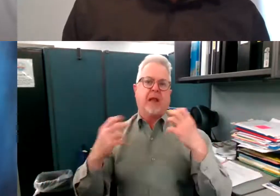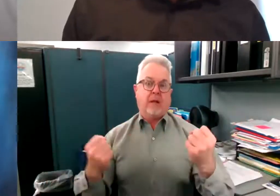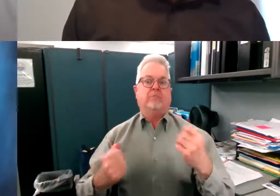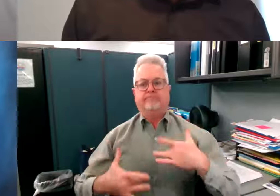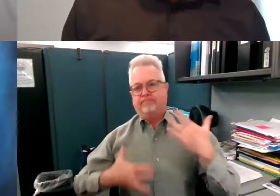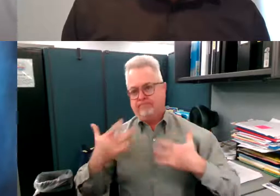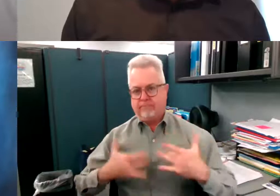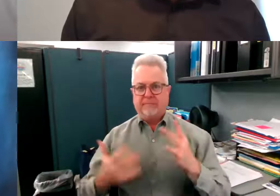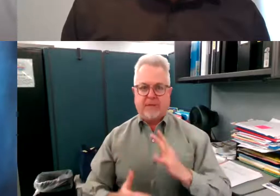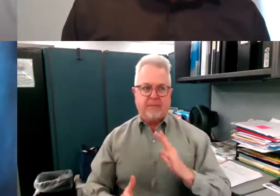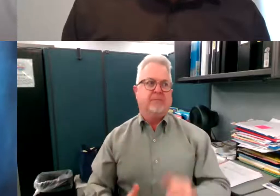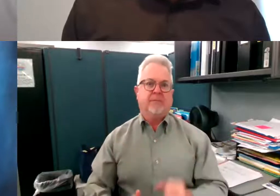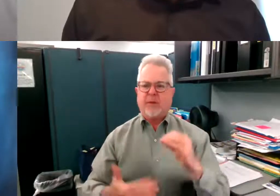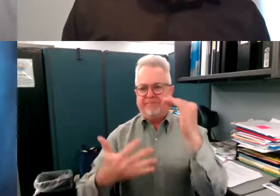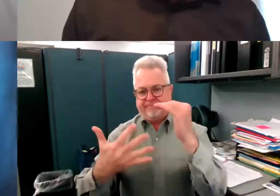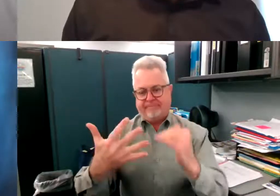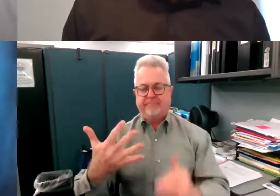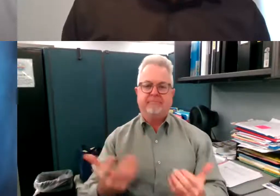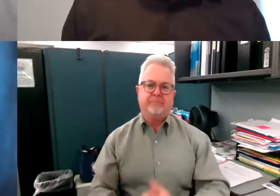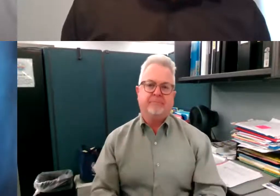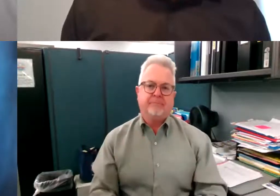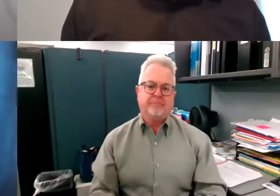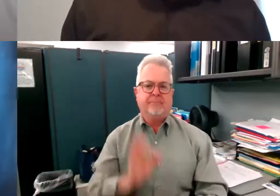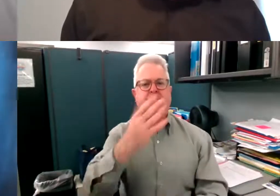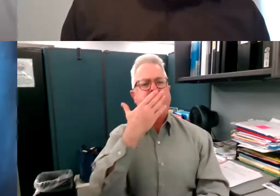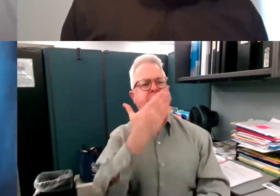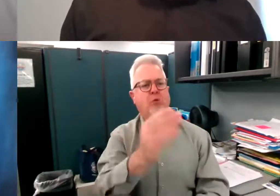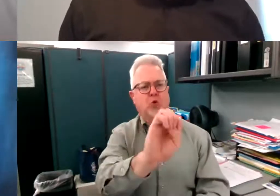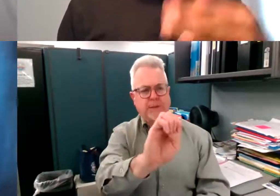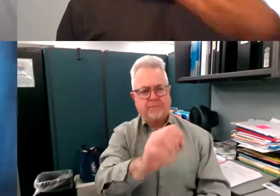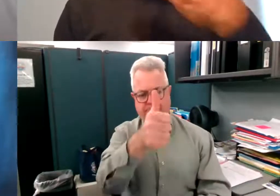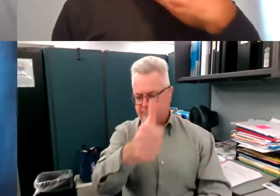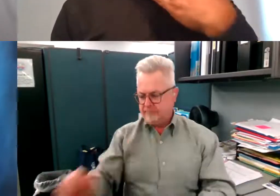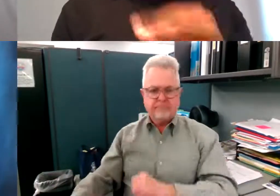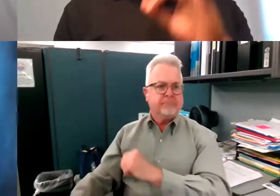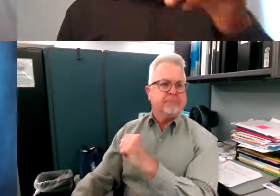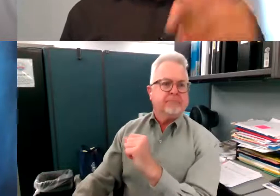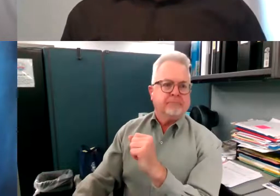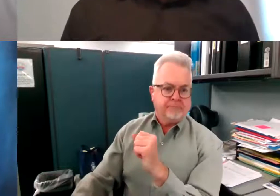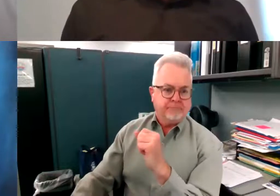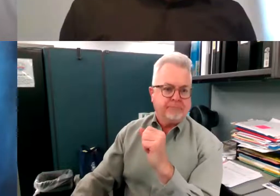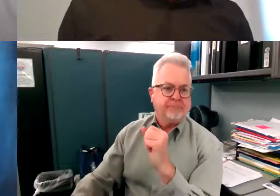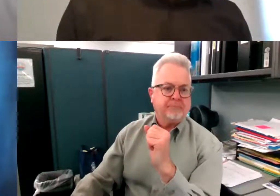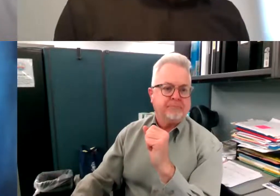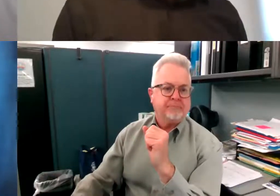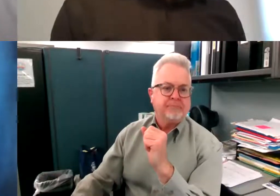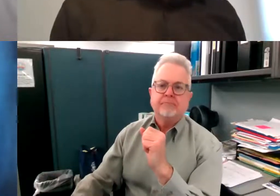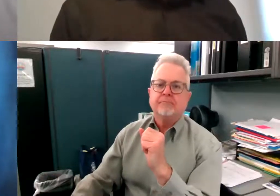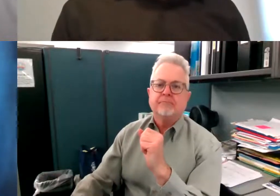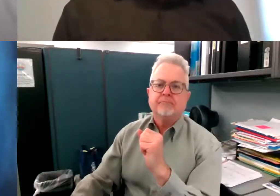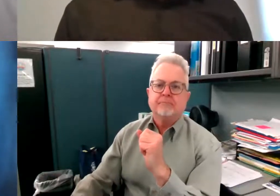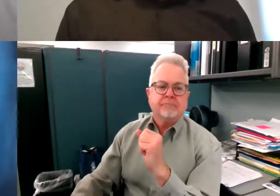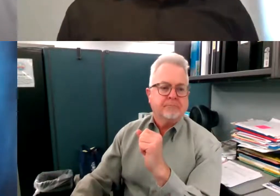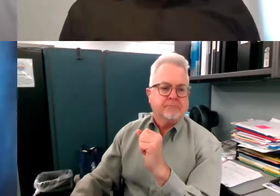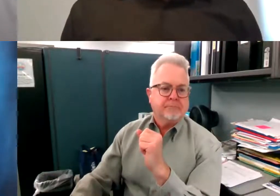sure that there is access to accessibility for all. So there's a number of other things I could detail, but thank you so much, Ernest.